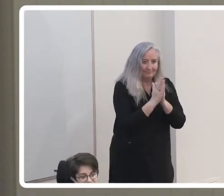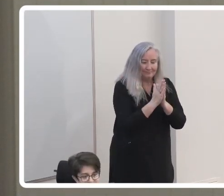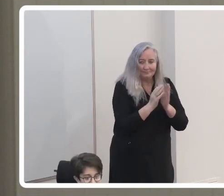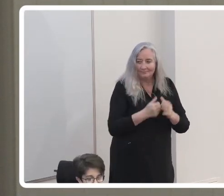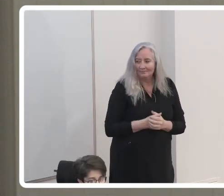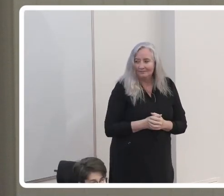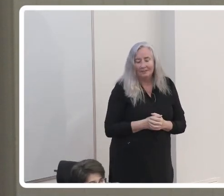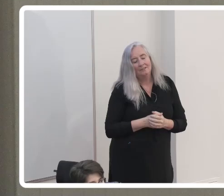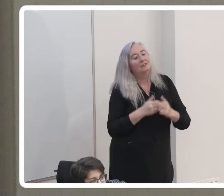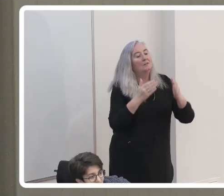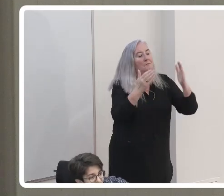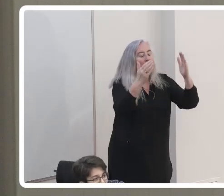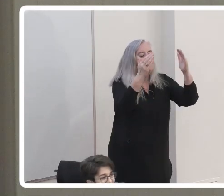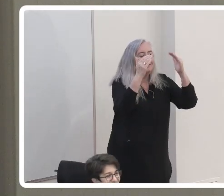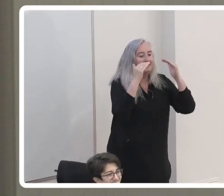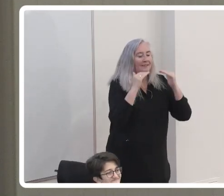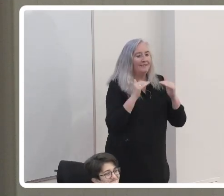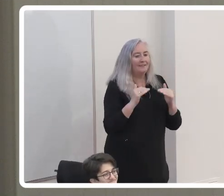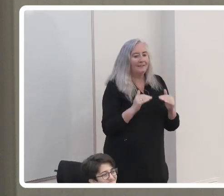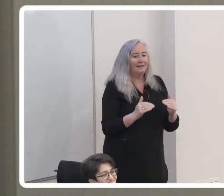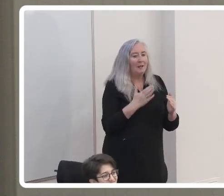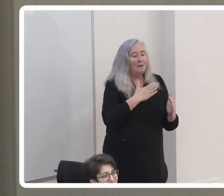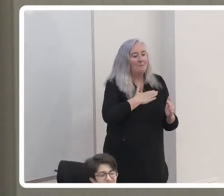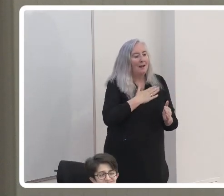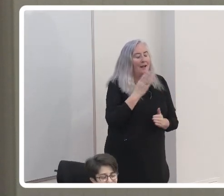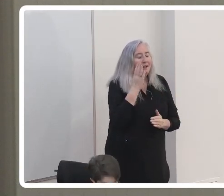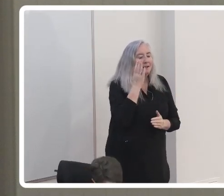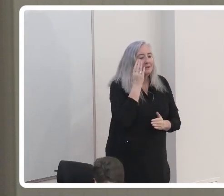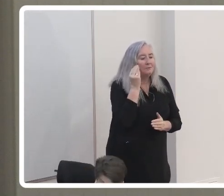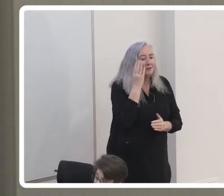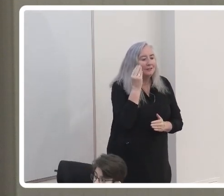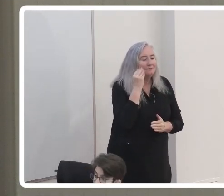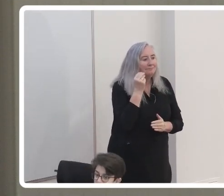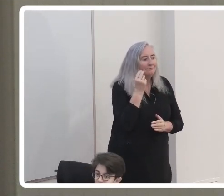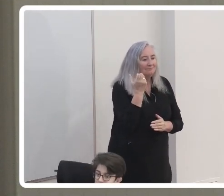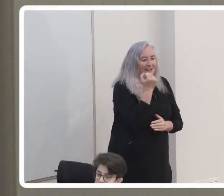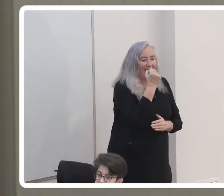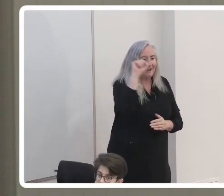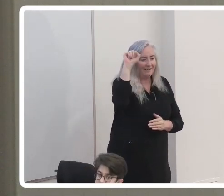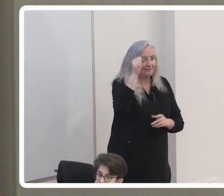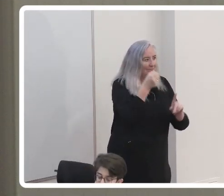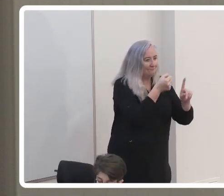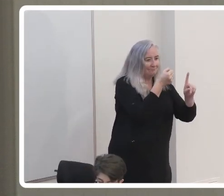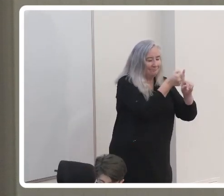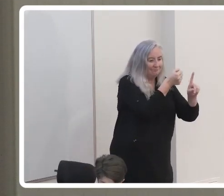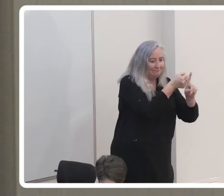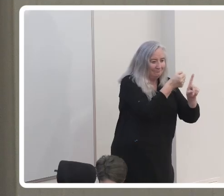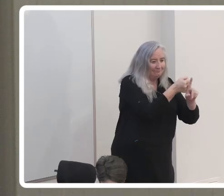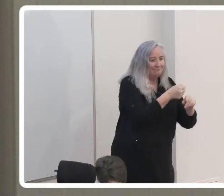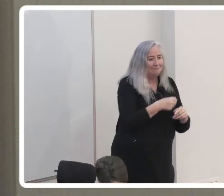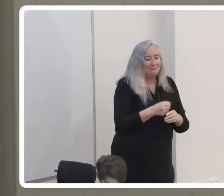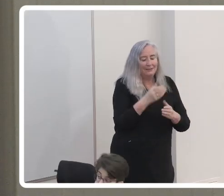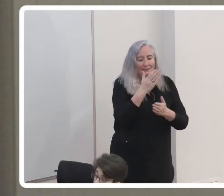So I've been asked to share my firsthand experiences as an activist and researcher with disabilities, which I gained while engaging with the